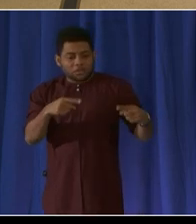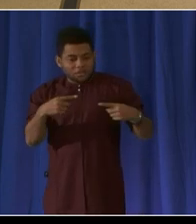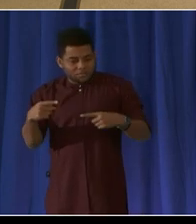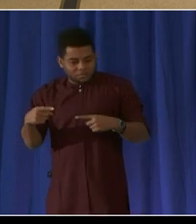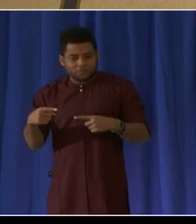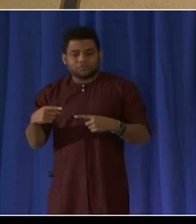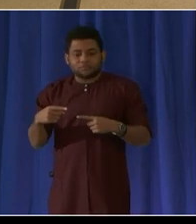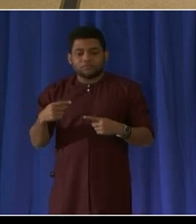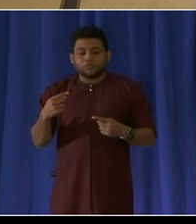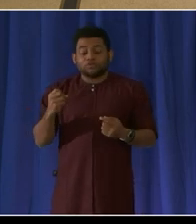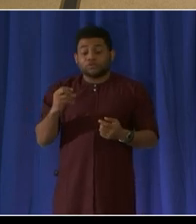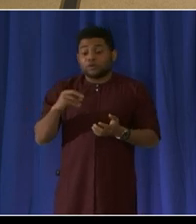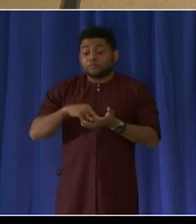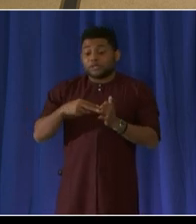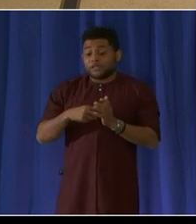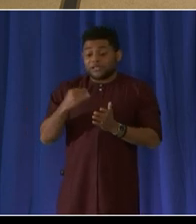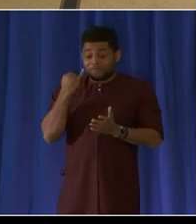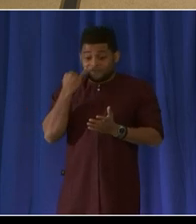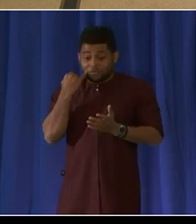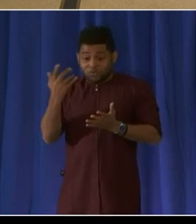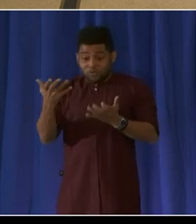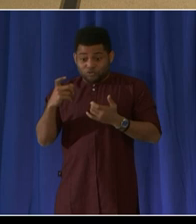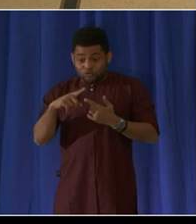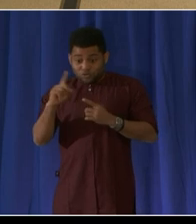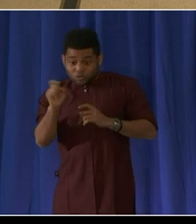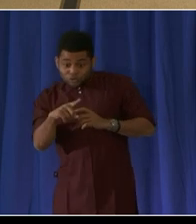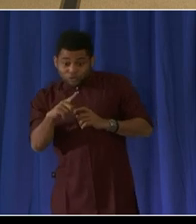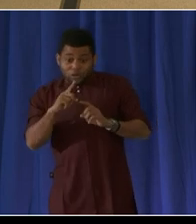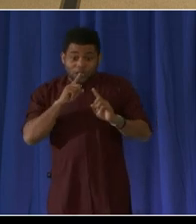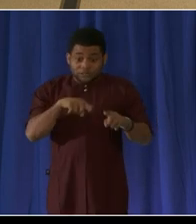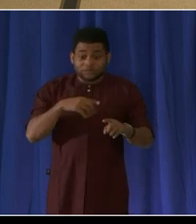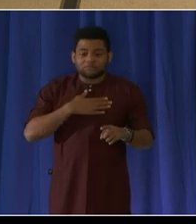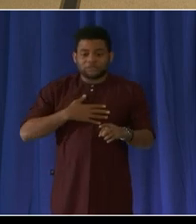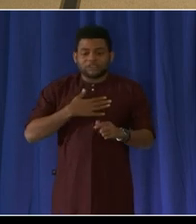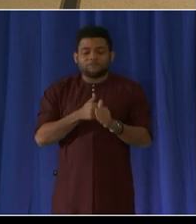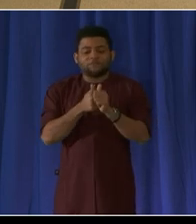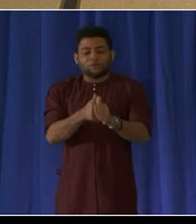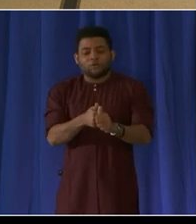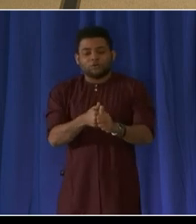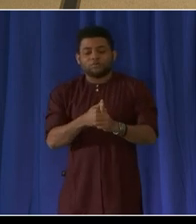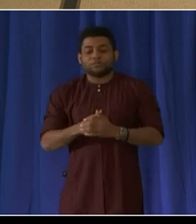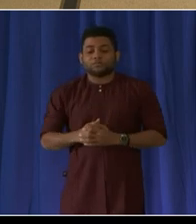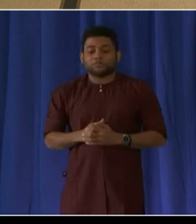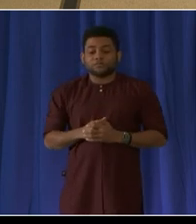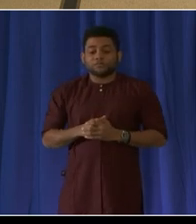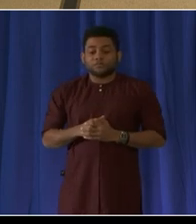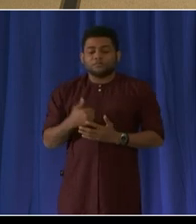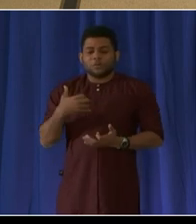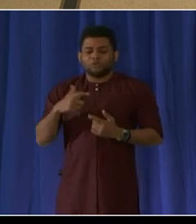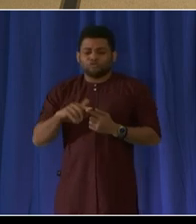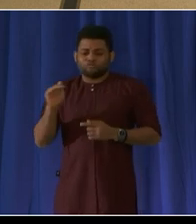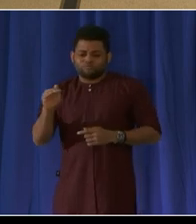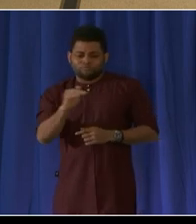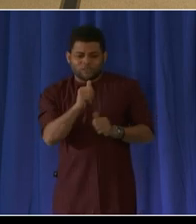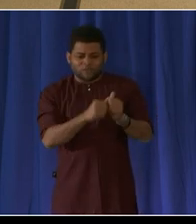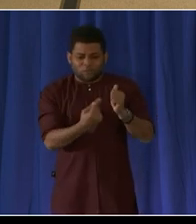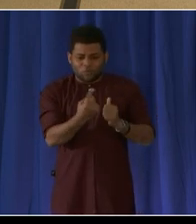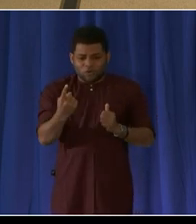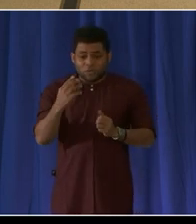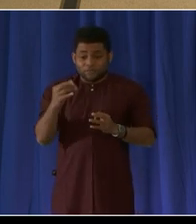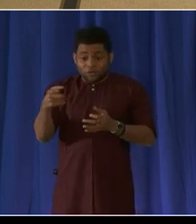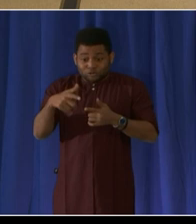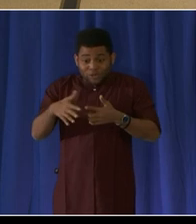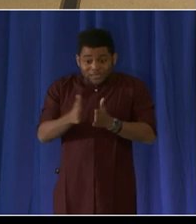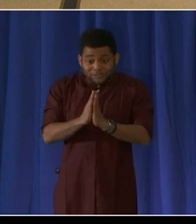so be sure to follow along to have your questions answered. Before we get started, I'd like to remind everyone that if you would like to